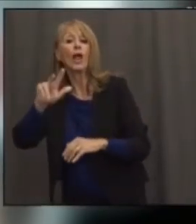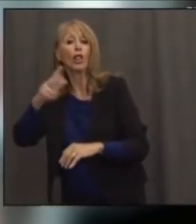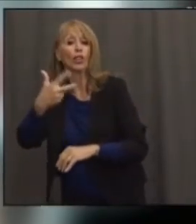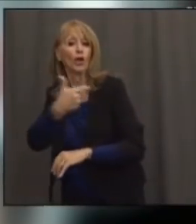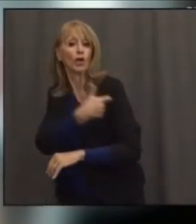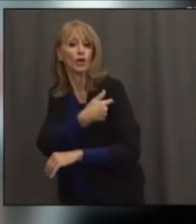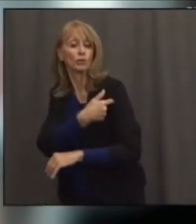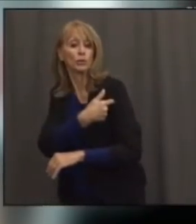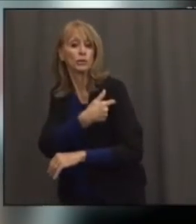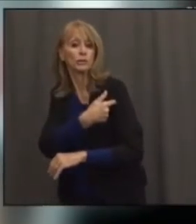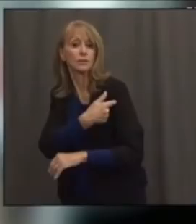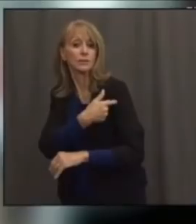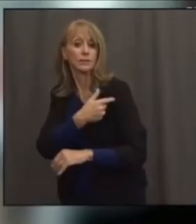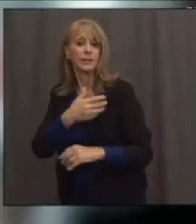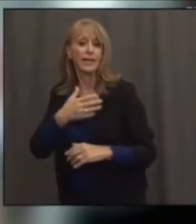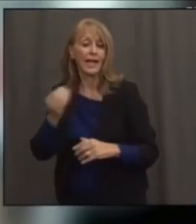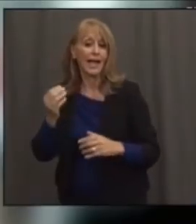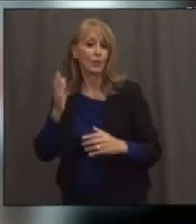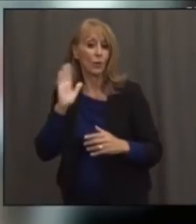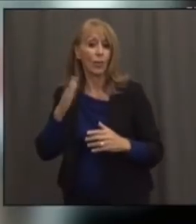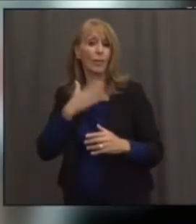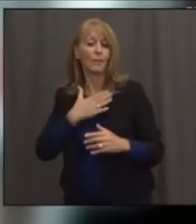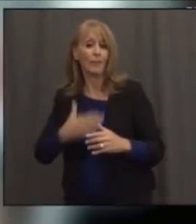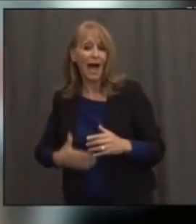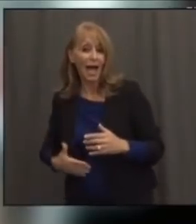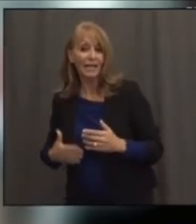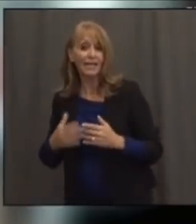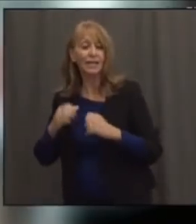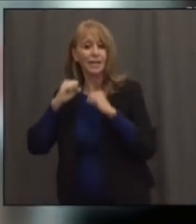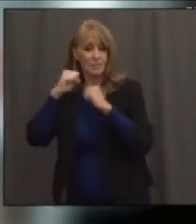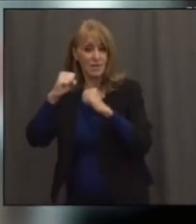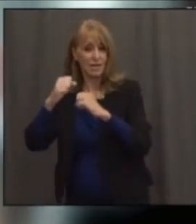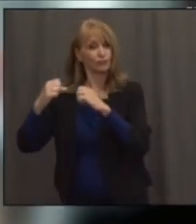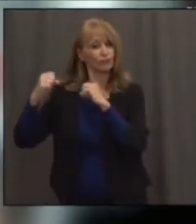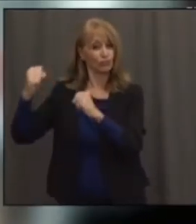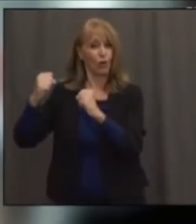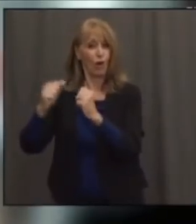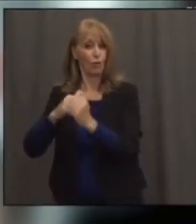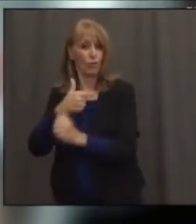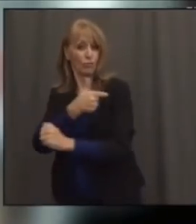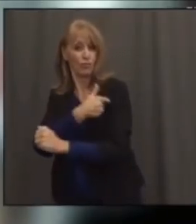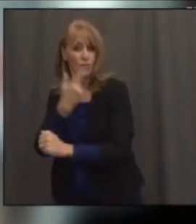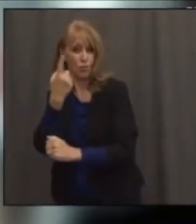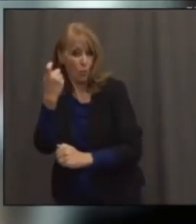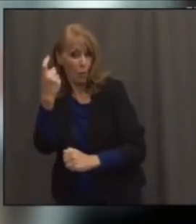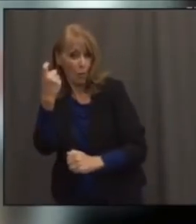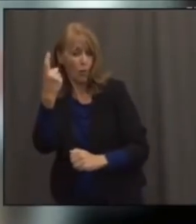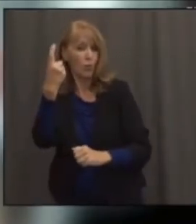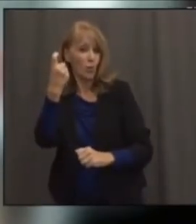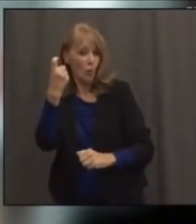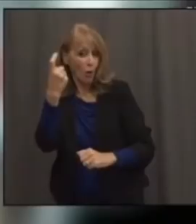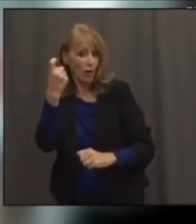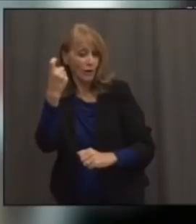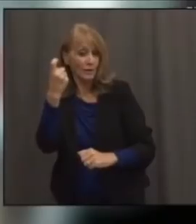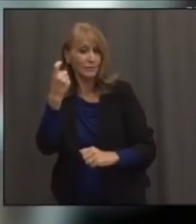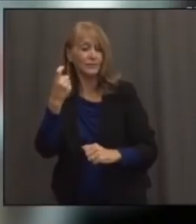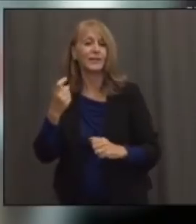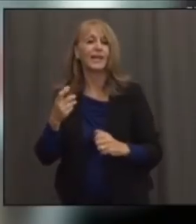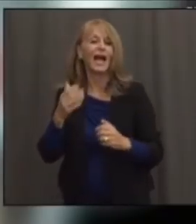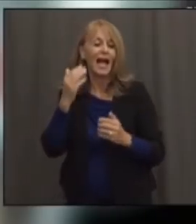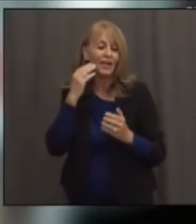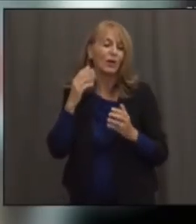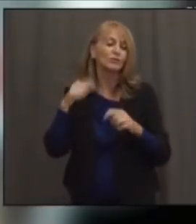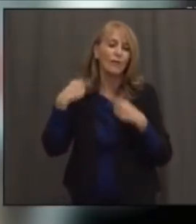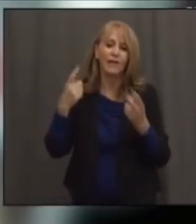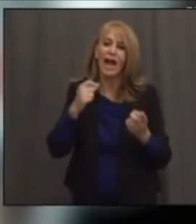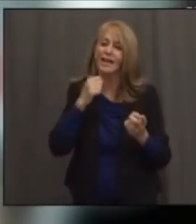depth and the breadth of the immune response with the third dose look very good. So if we do need to boost, so far the initial data, while small data